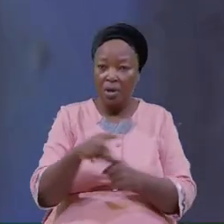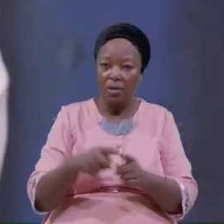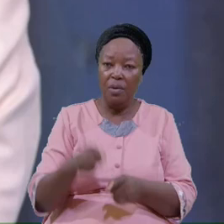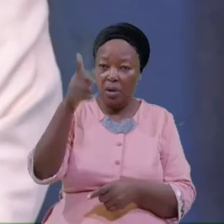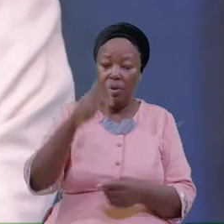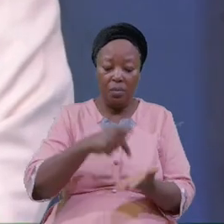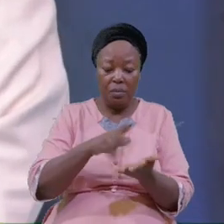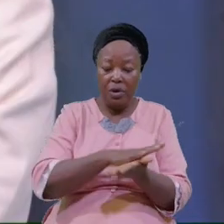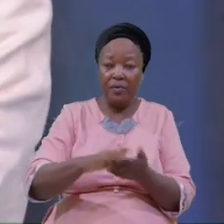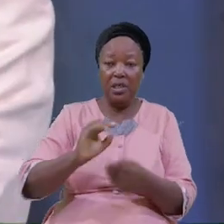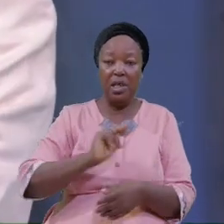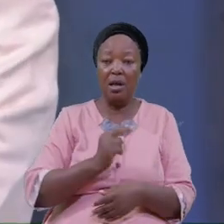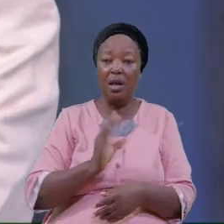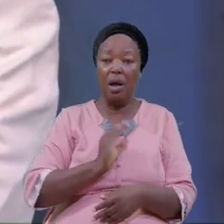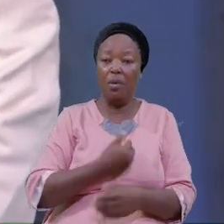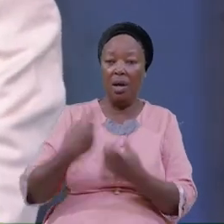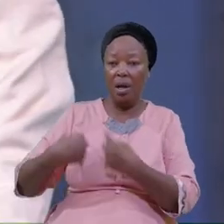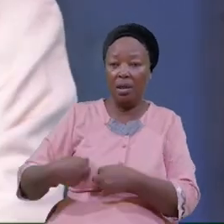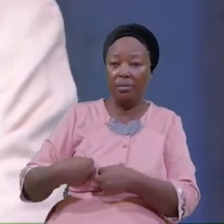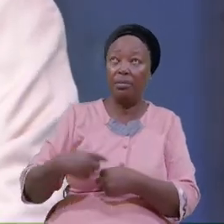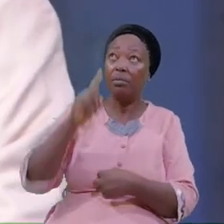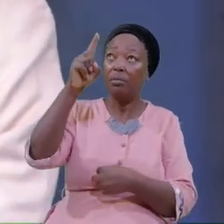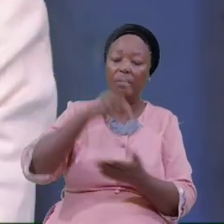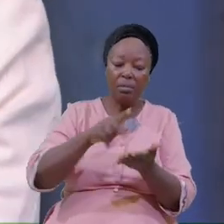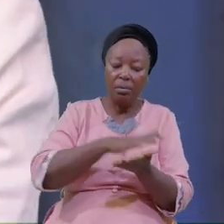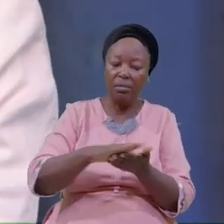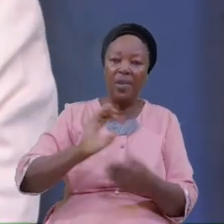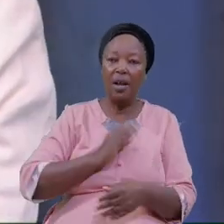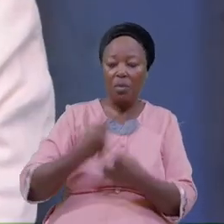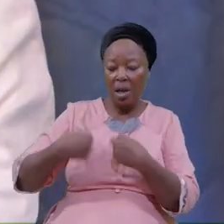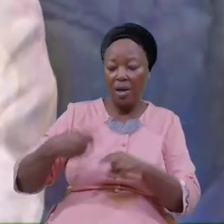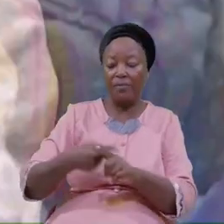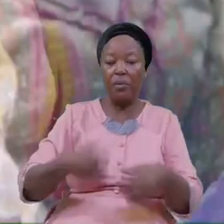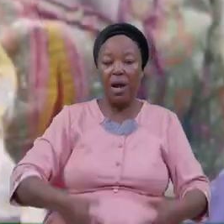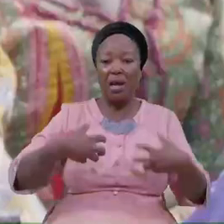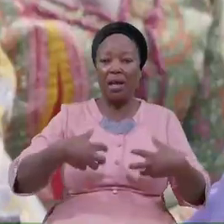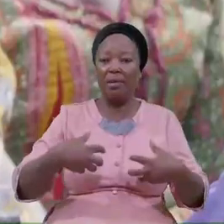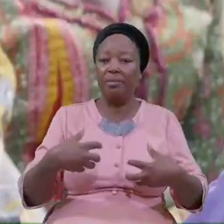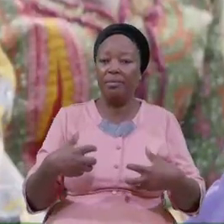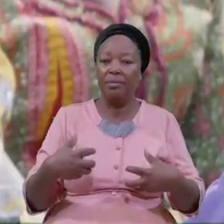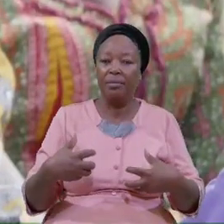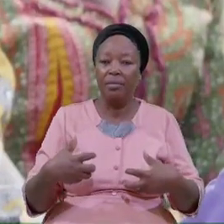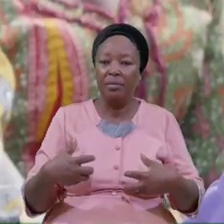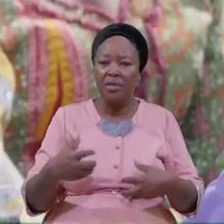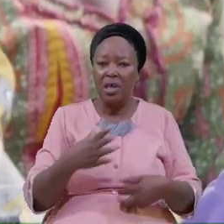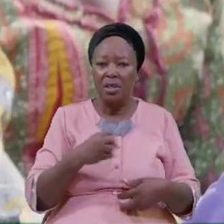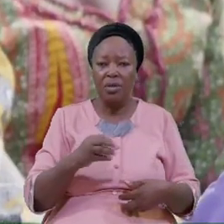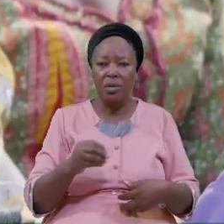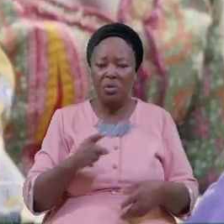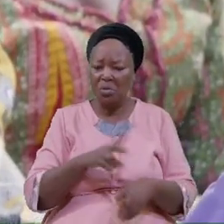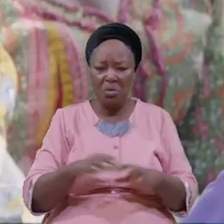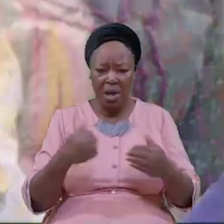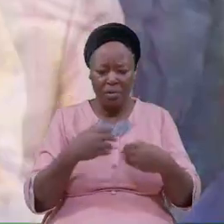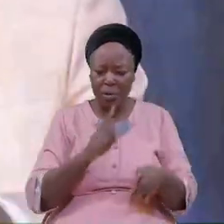Dieu purifie nos cœurs, He purifies our heart from anger. Il purifie nos cœurs de la colère. So we're not angry with anybody. Nous sommes en colère